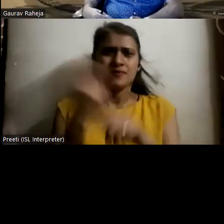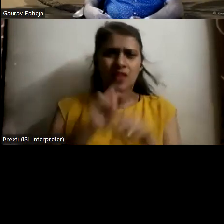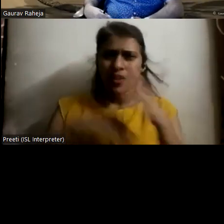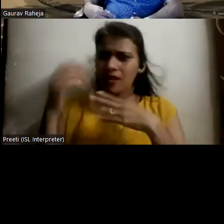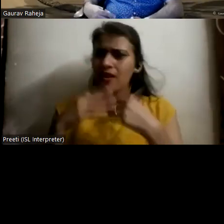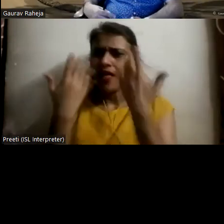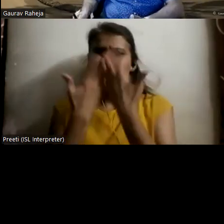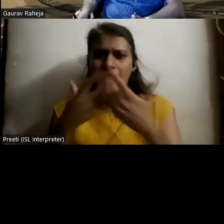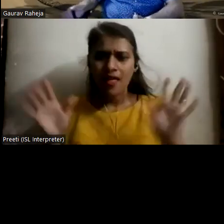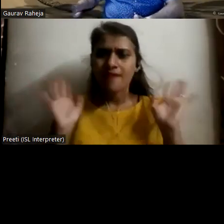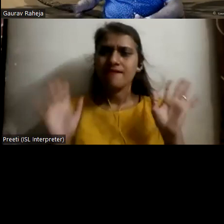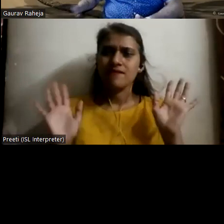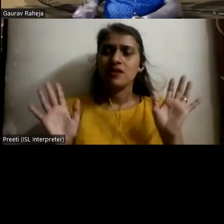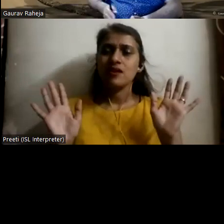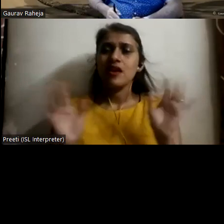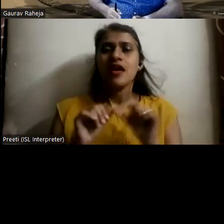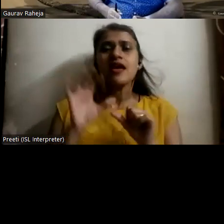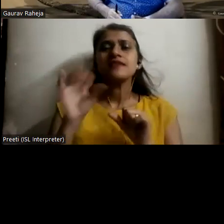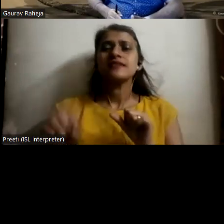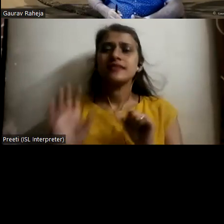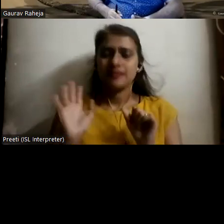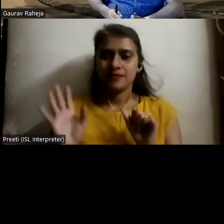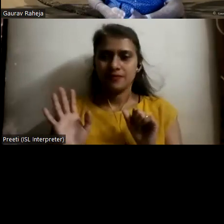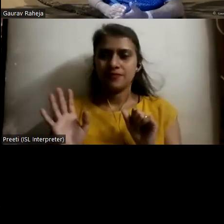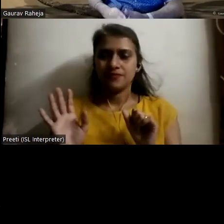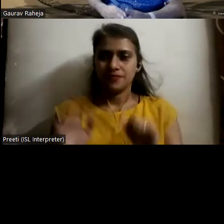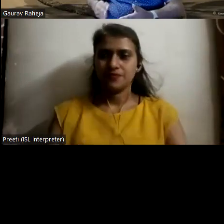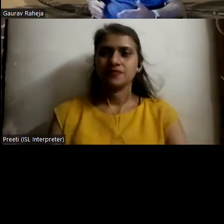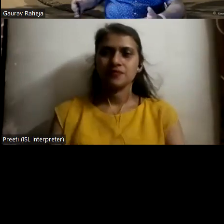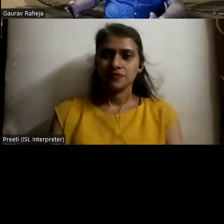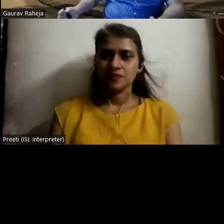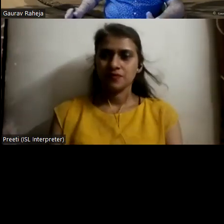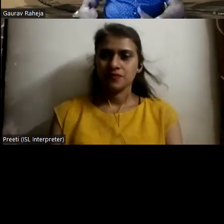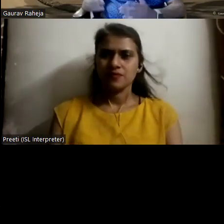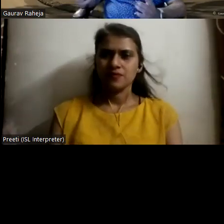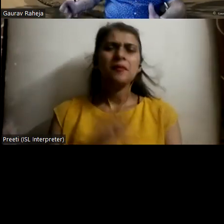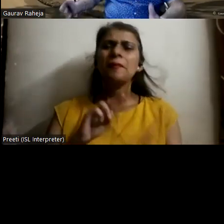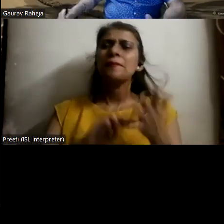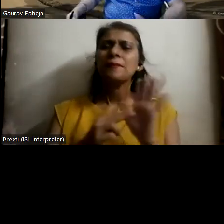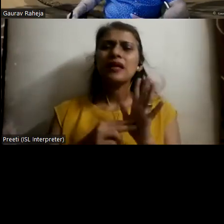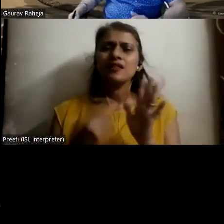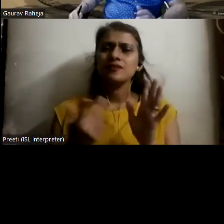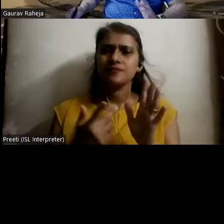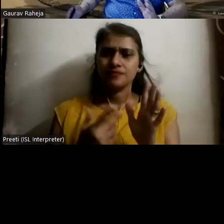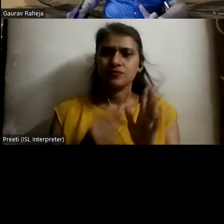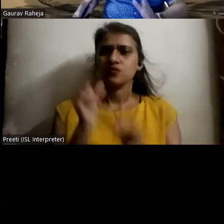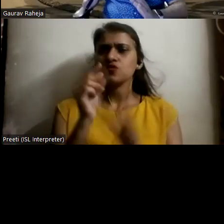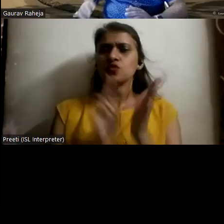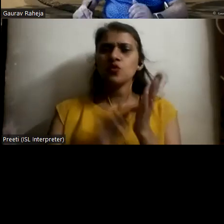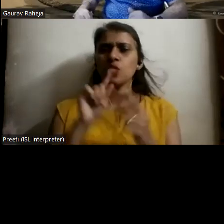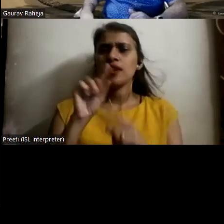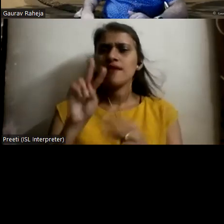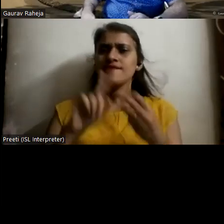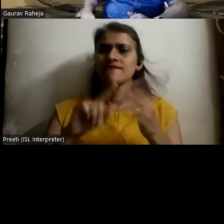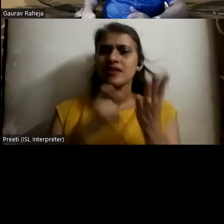or reasonable accommodation through universal design. So what is universal design? You can read many definitions on Google, and